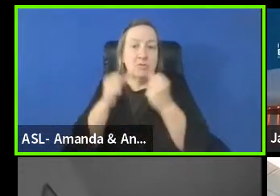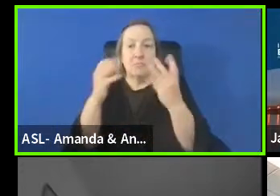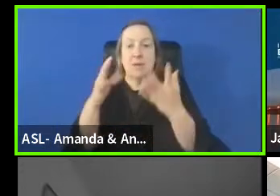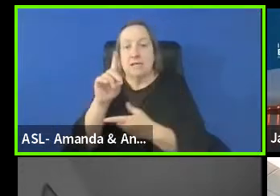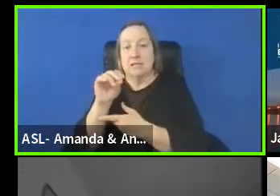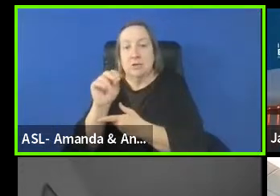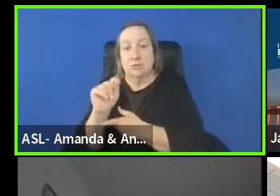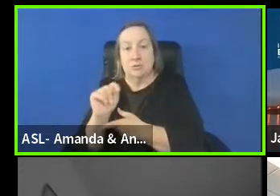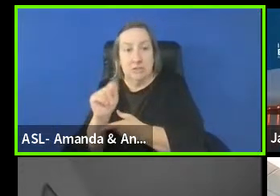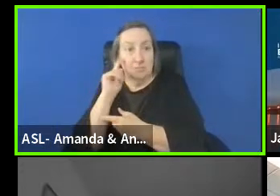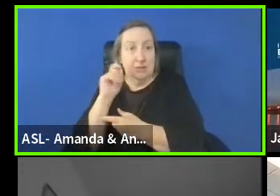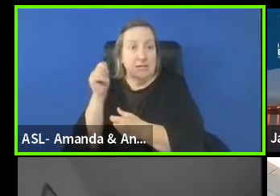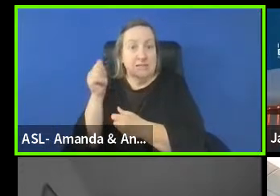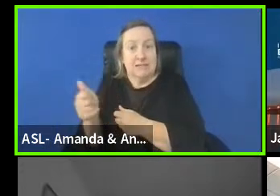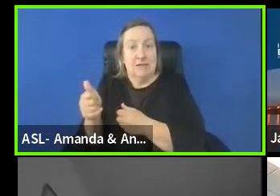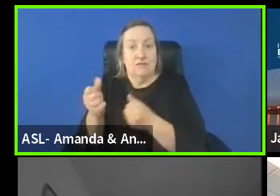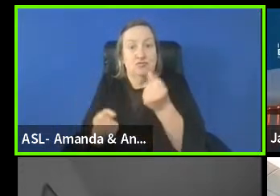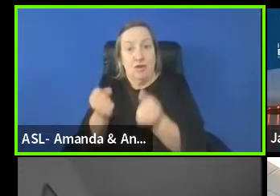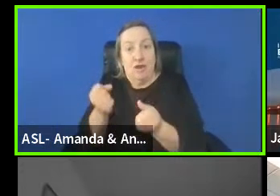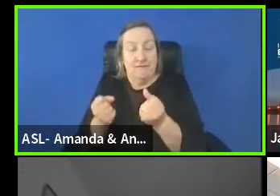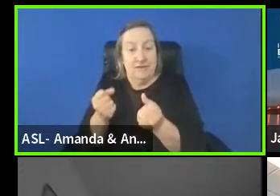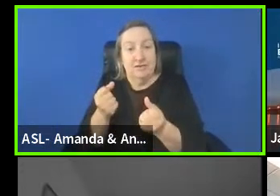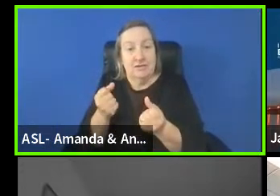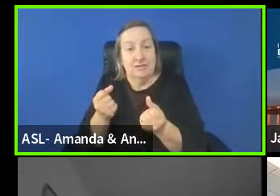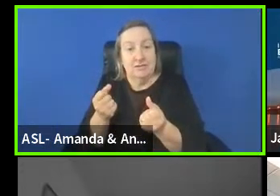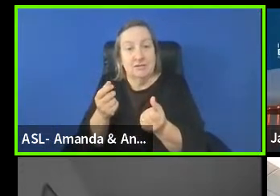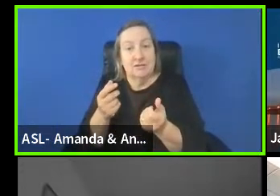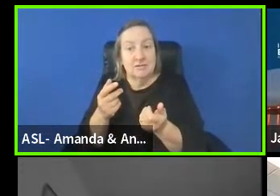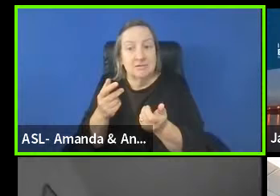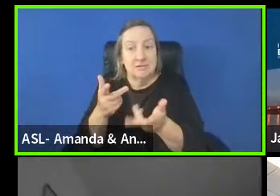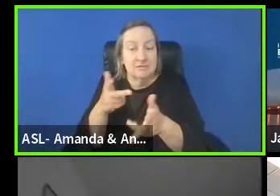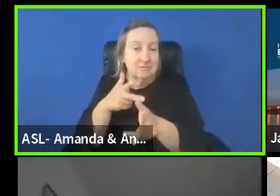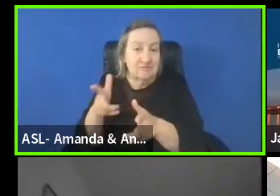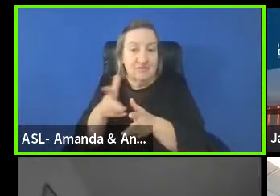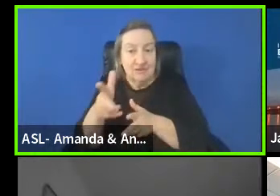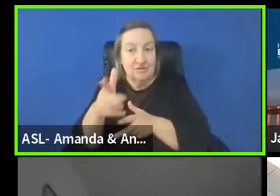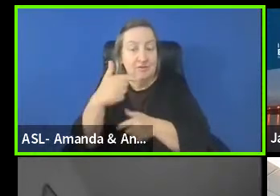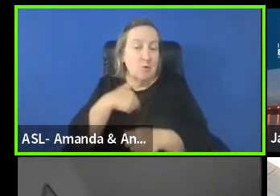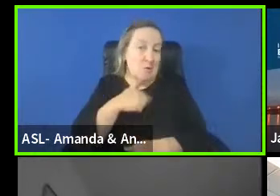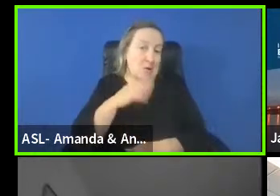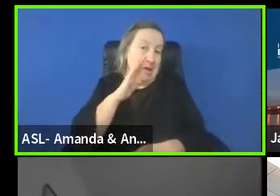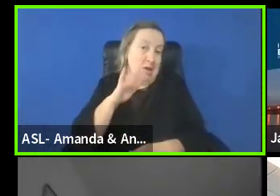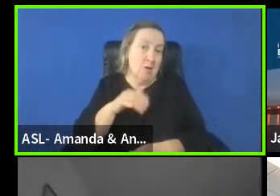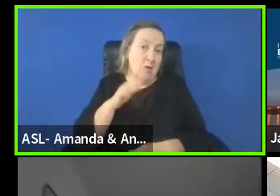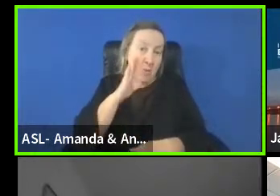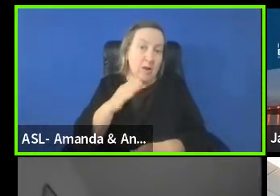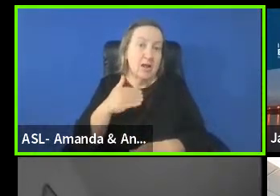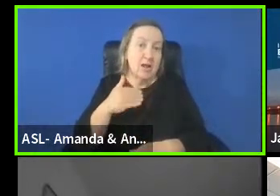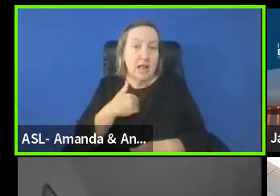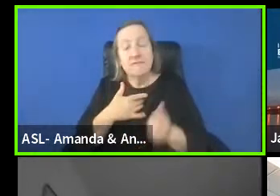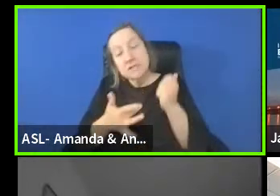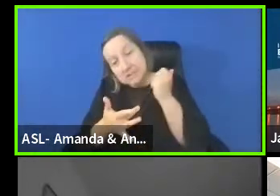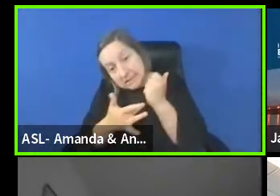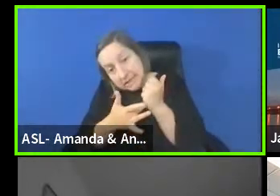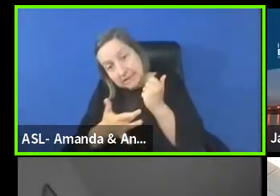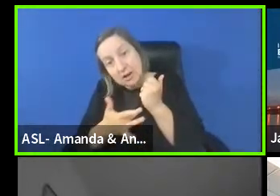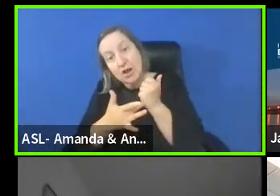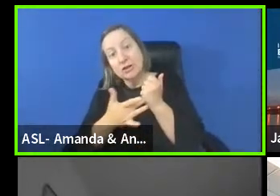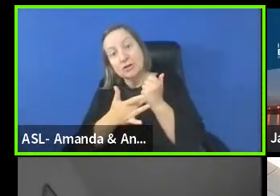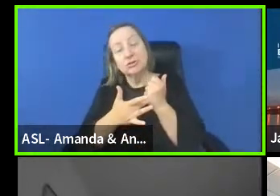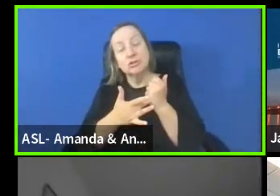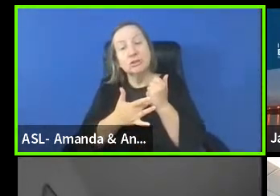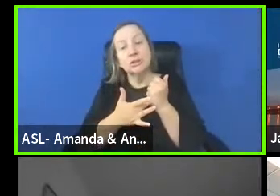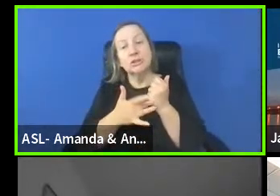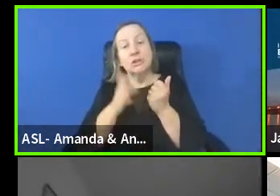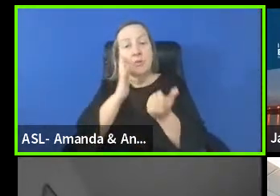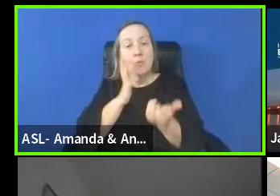their self-driving vehicles. So we know that we will be having technology that